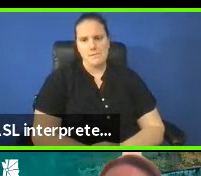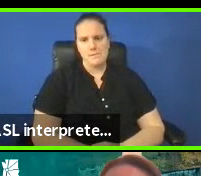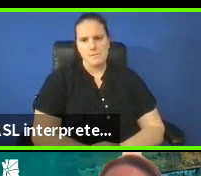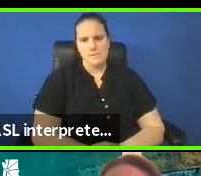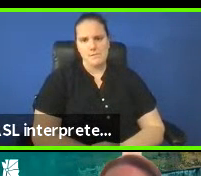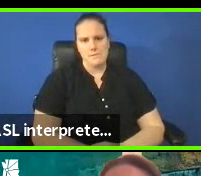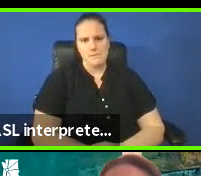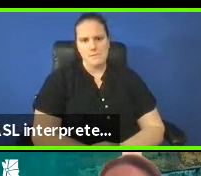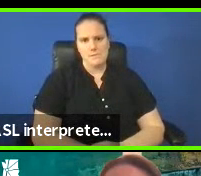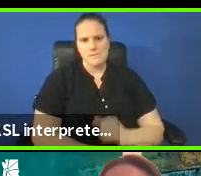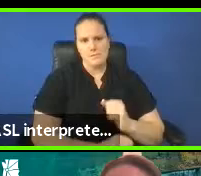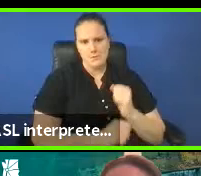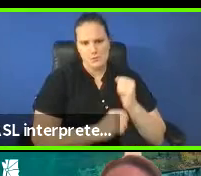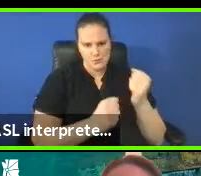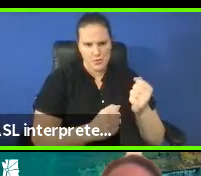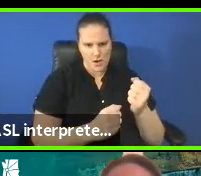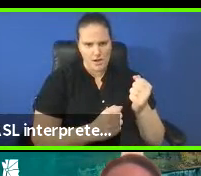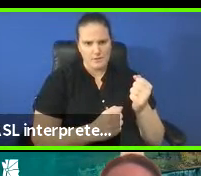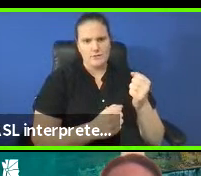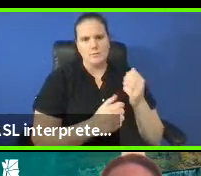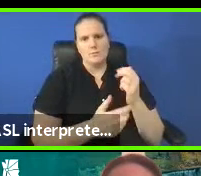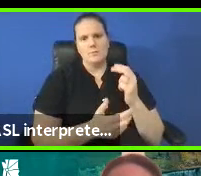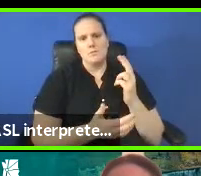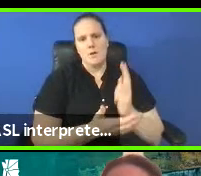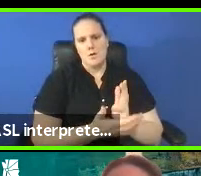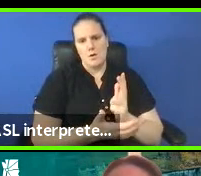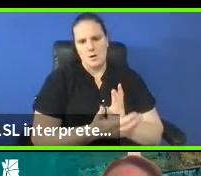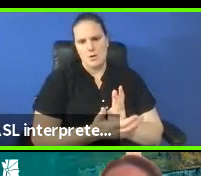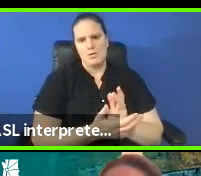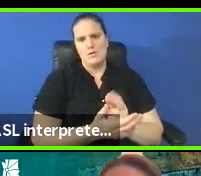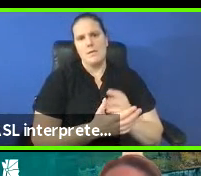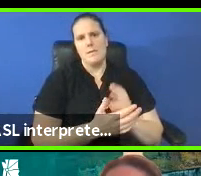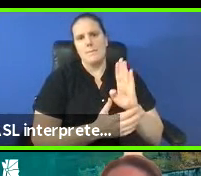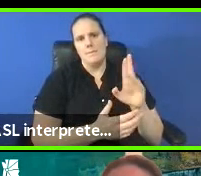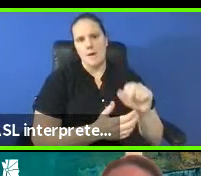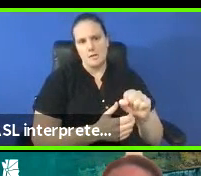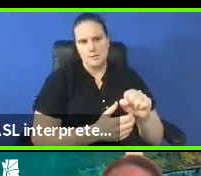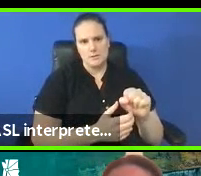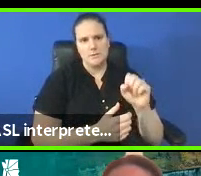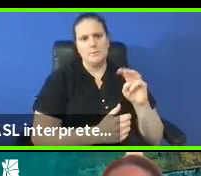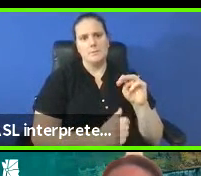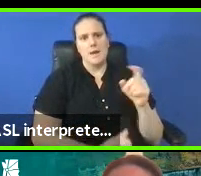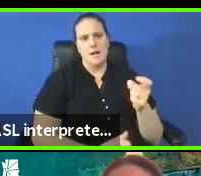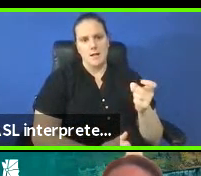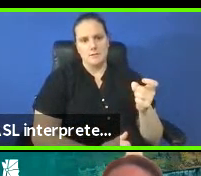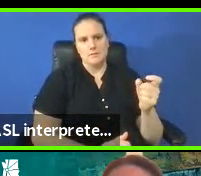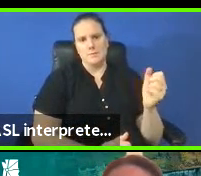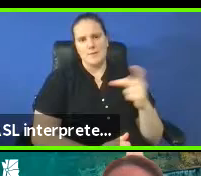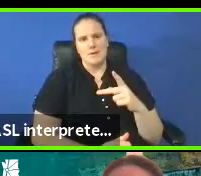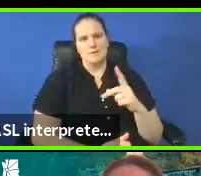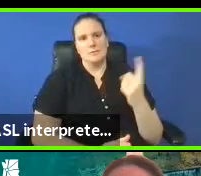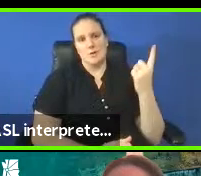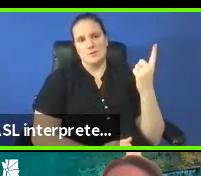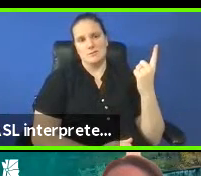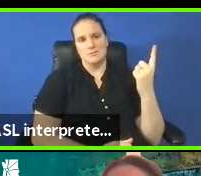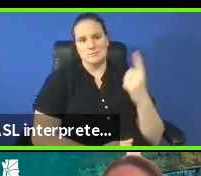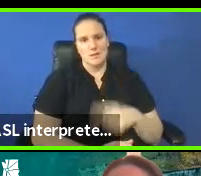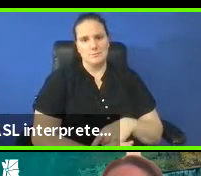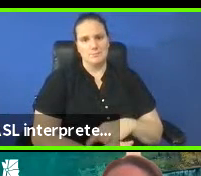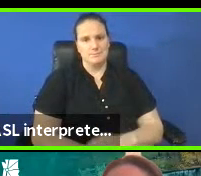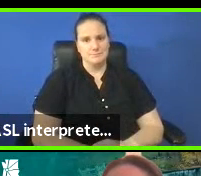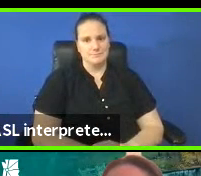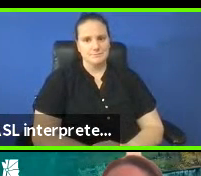Drive to the park and ride, and then the bus to the Max, and then back once, because it was too painful.